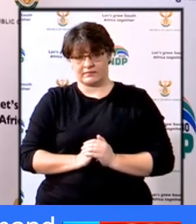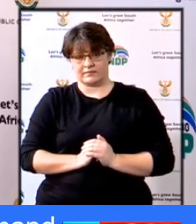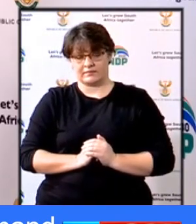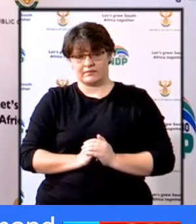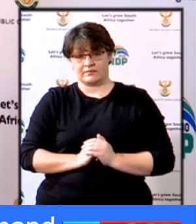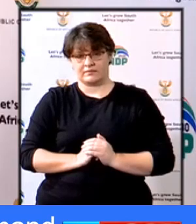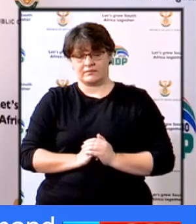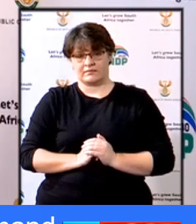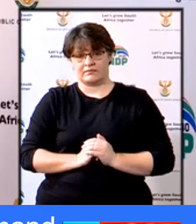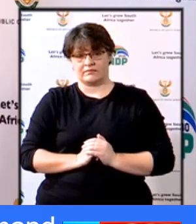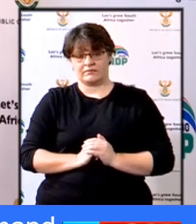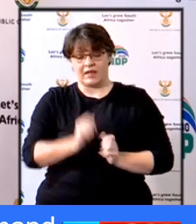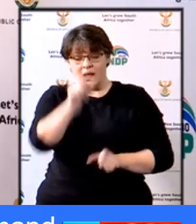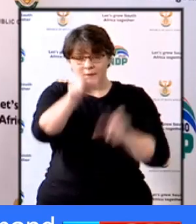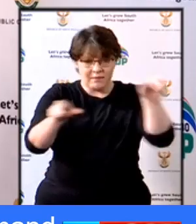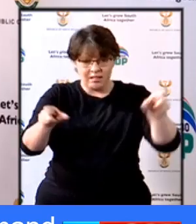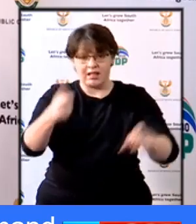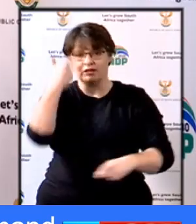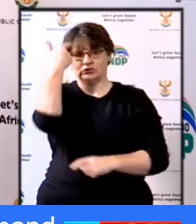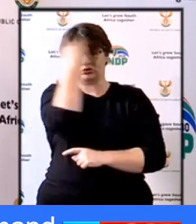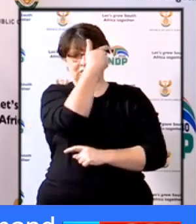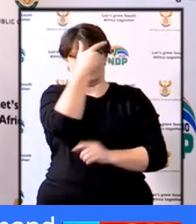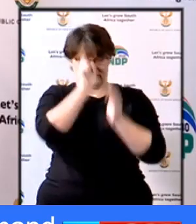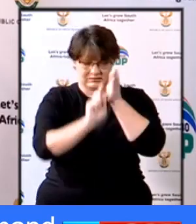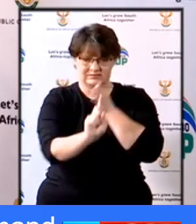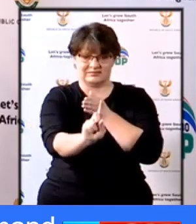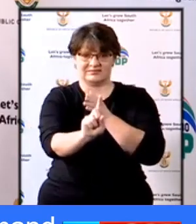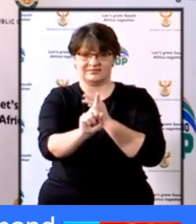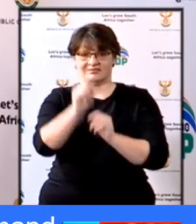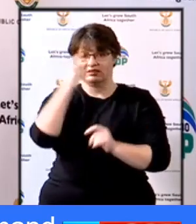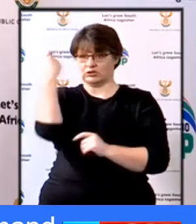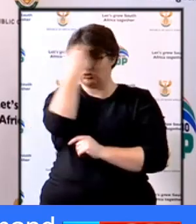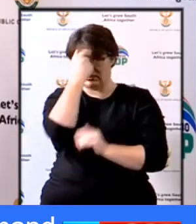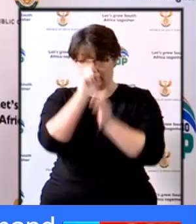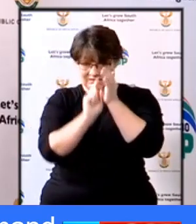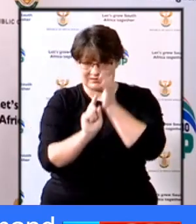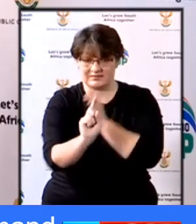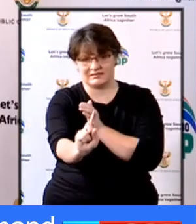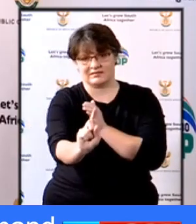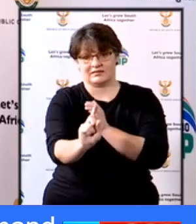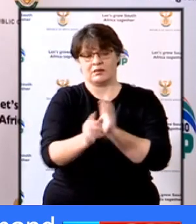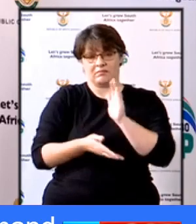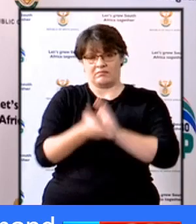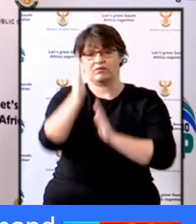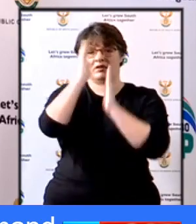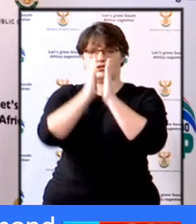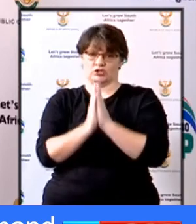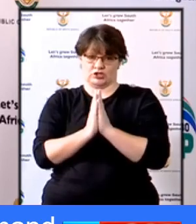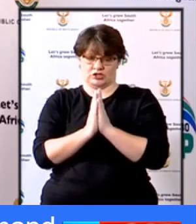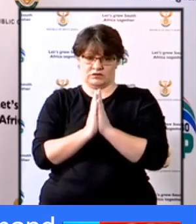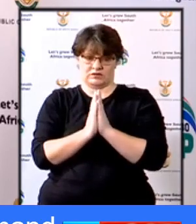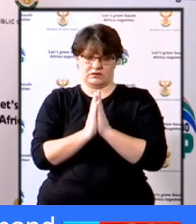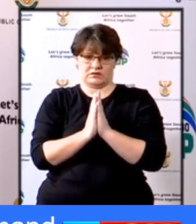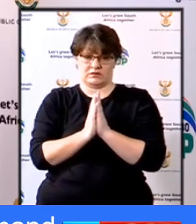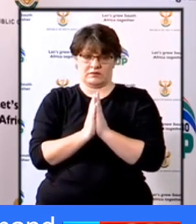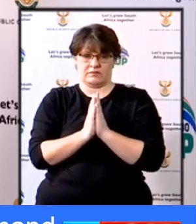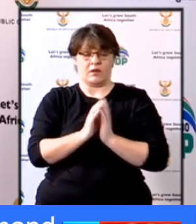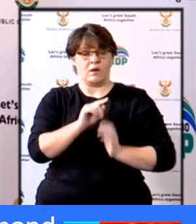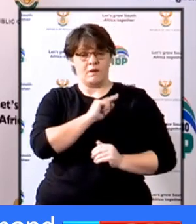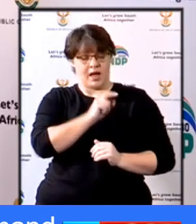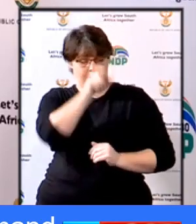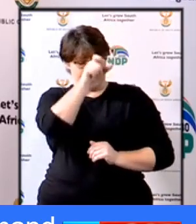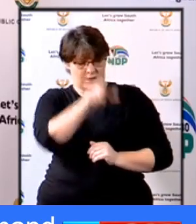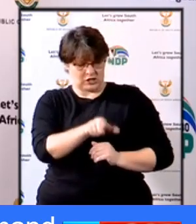And they must also be screening when people arrive at the place, so that those who may